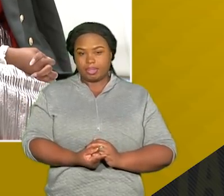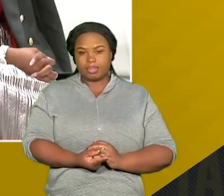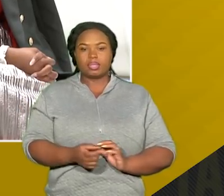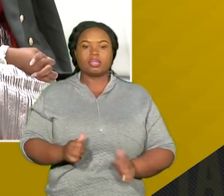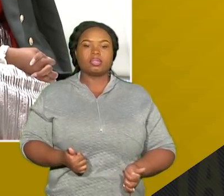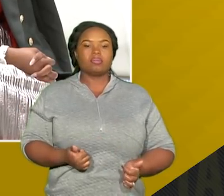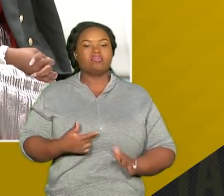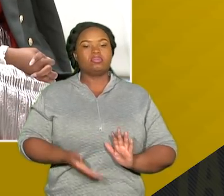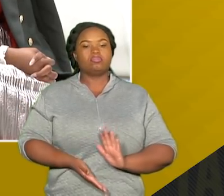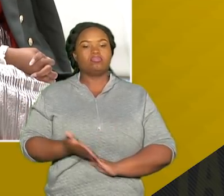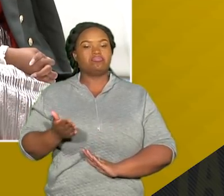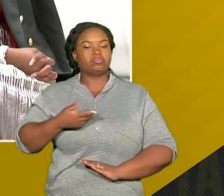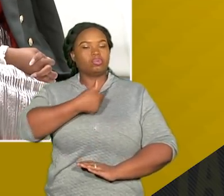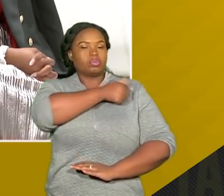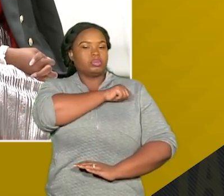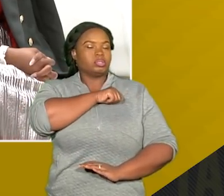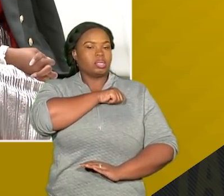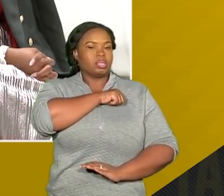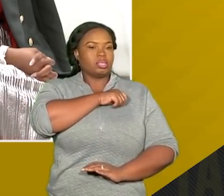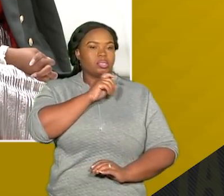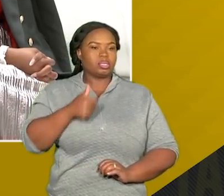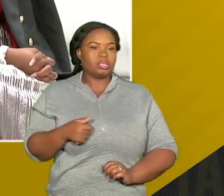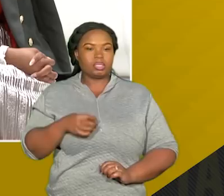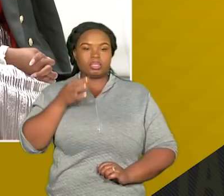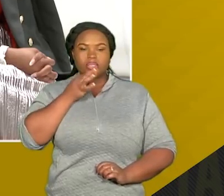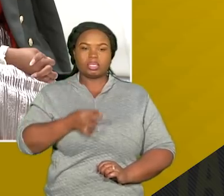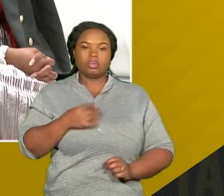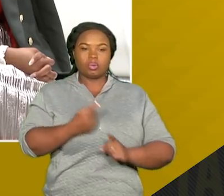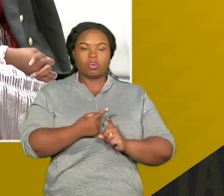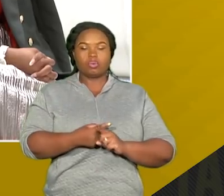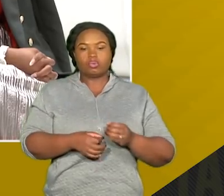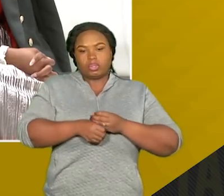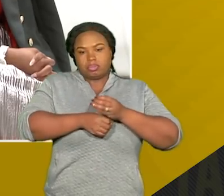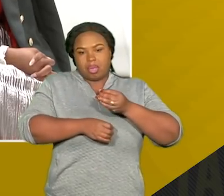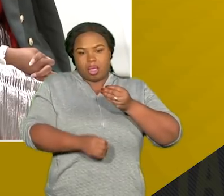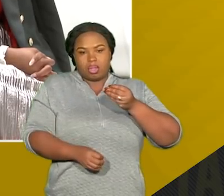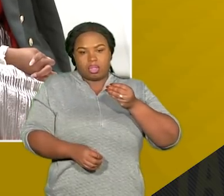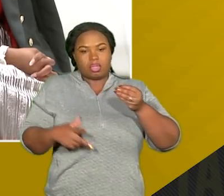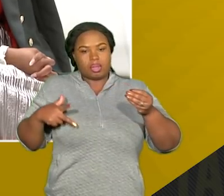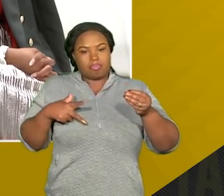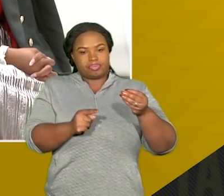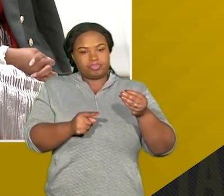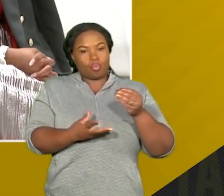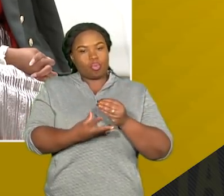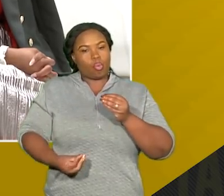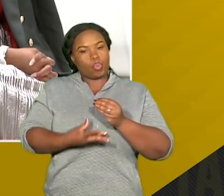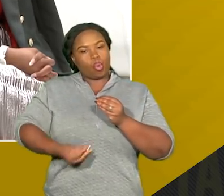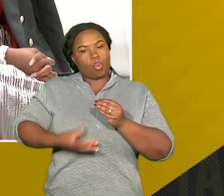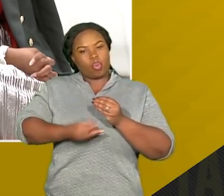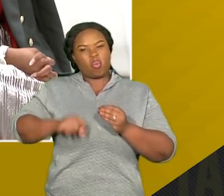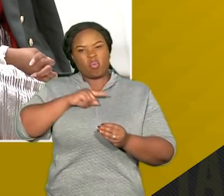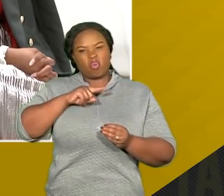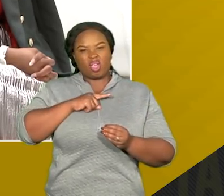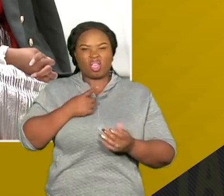when we took him to Esbedlela, they did ilumba pancha to take the fluid out of his spine. And because he had all